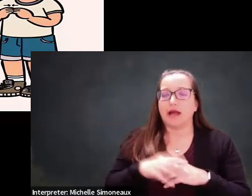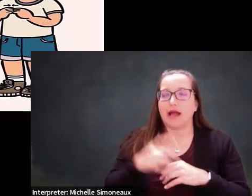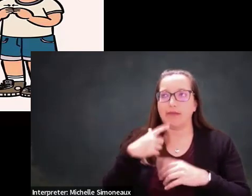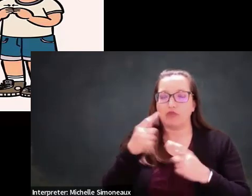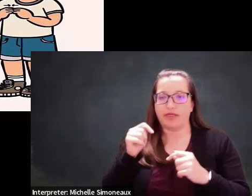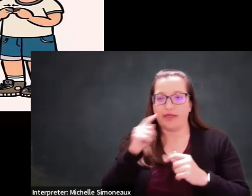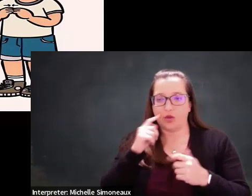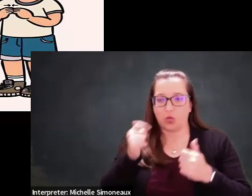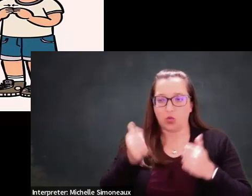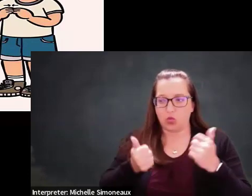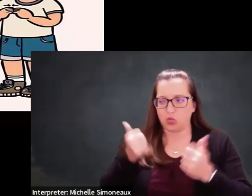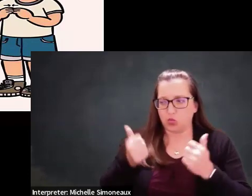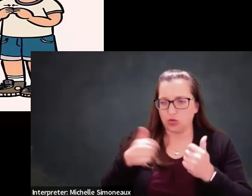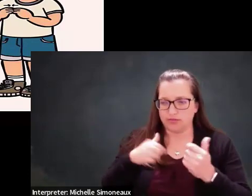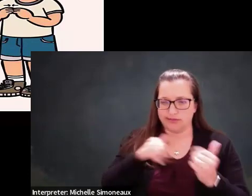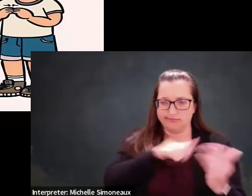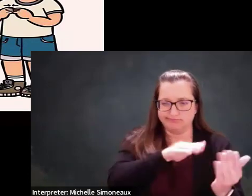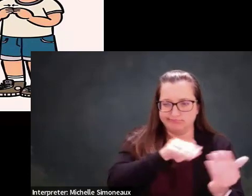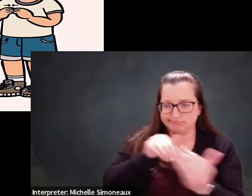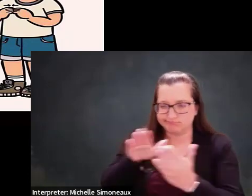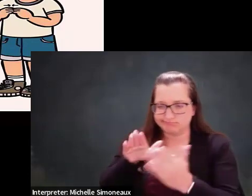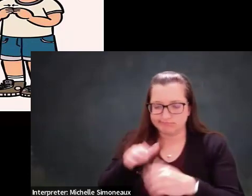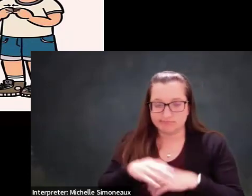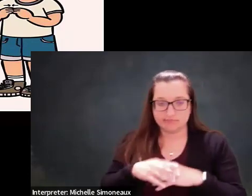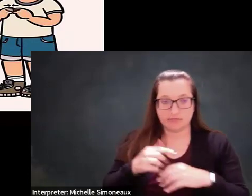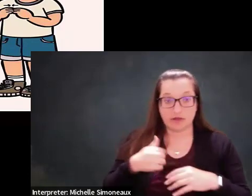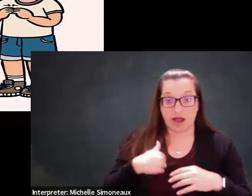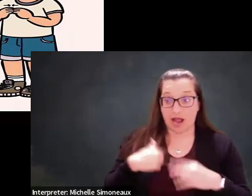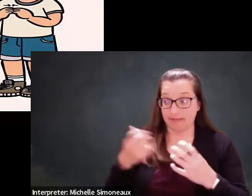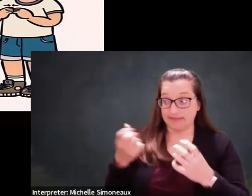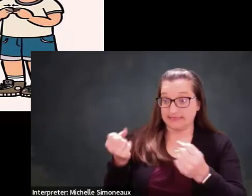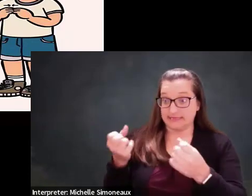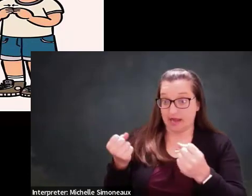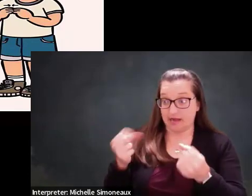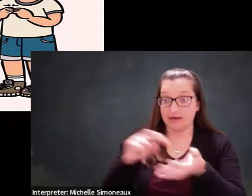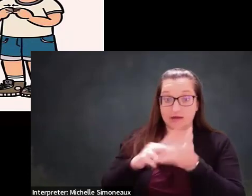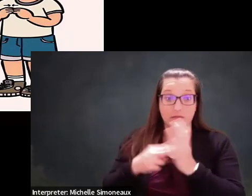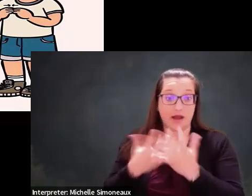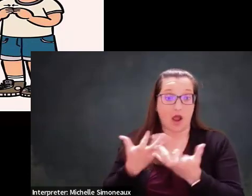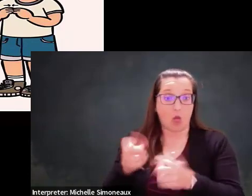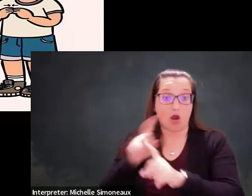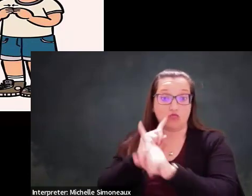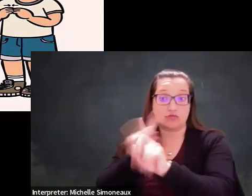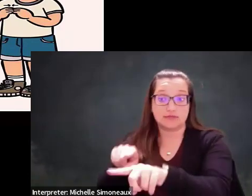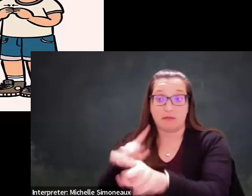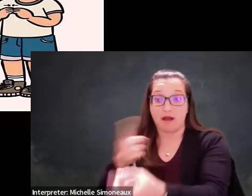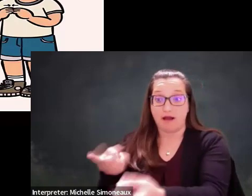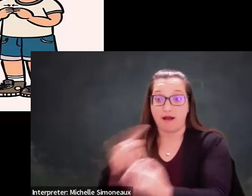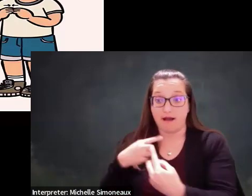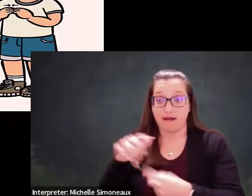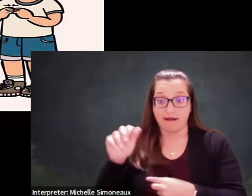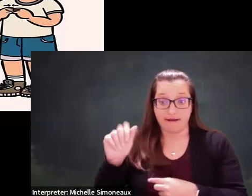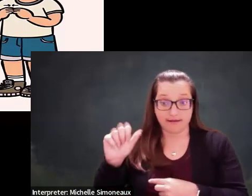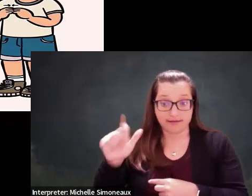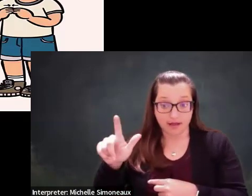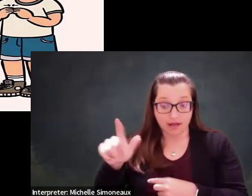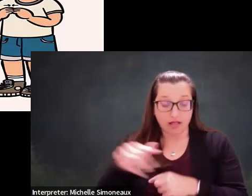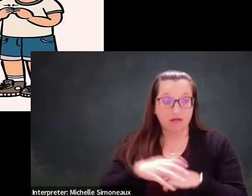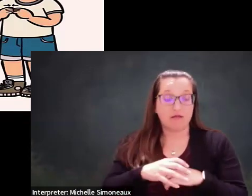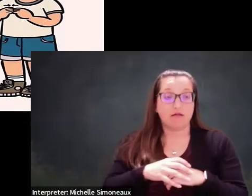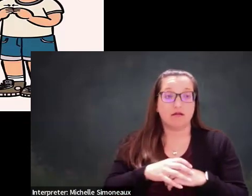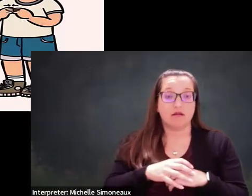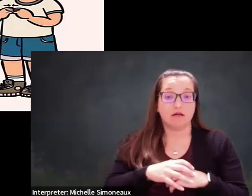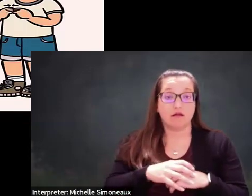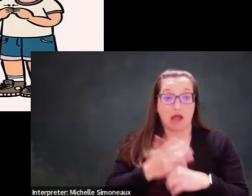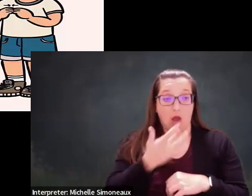Do I want, you know, if I'm signing, do I want assigned response? If I'm using the device, do I want a, um, them